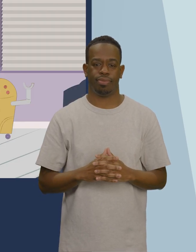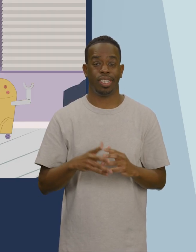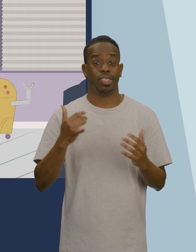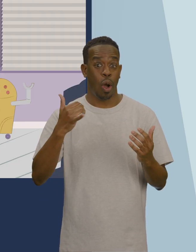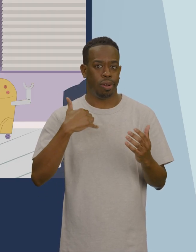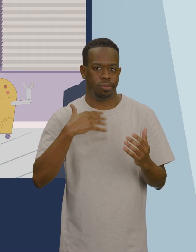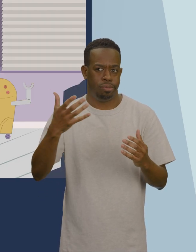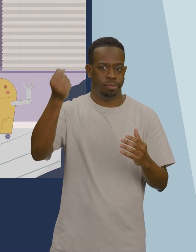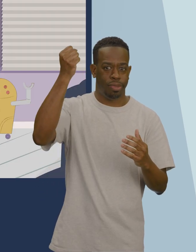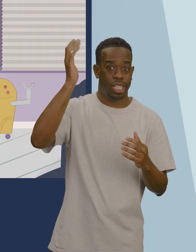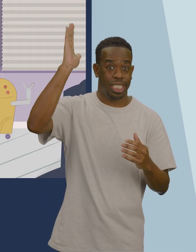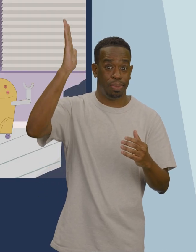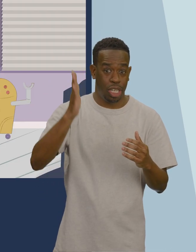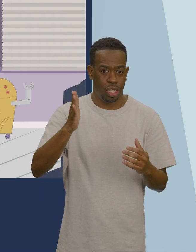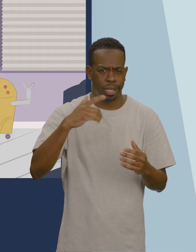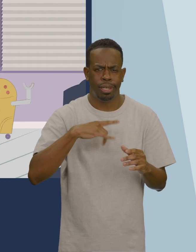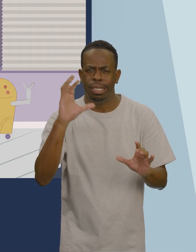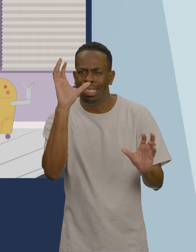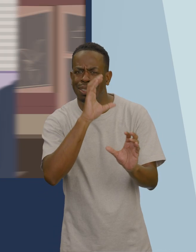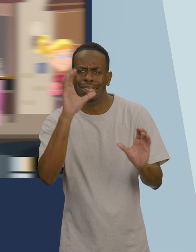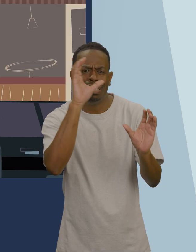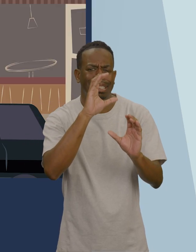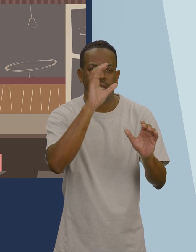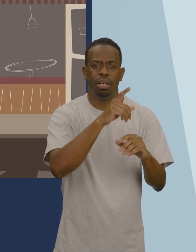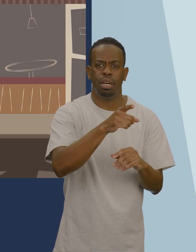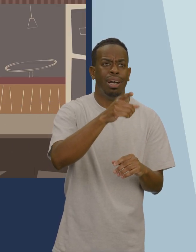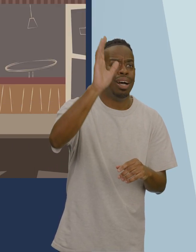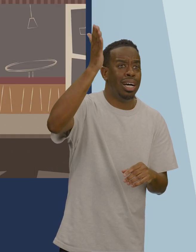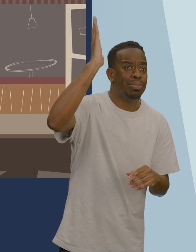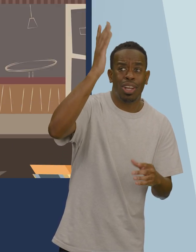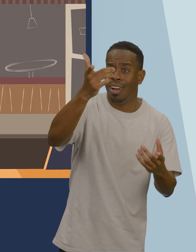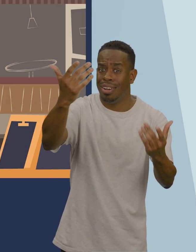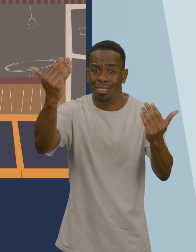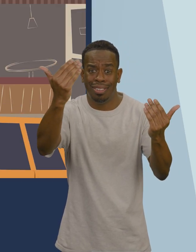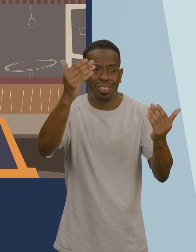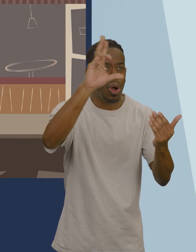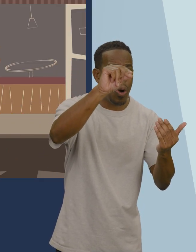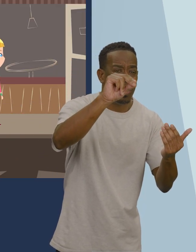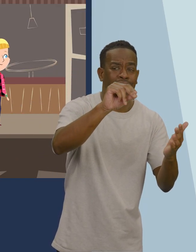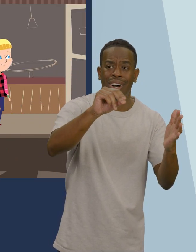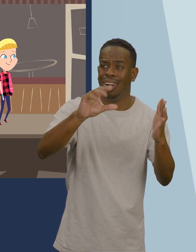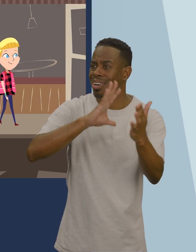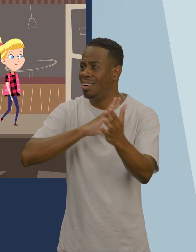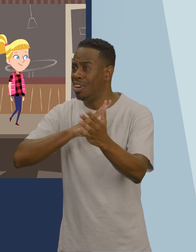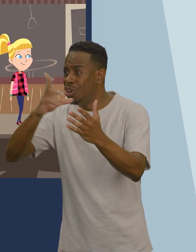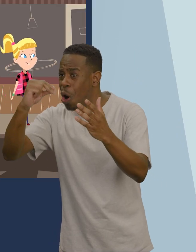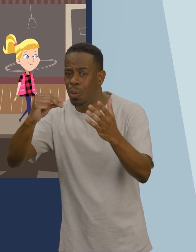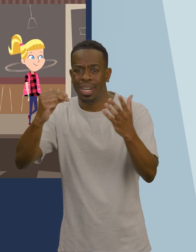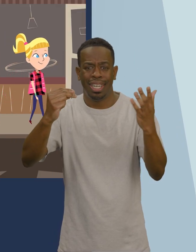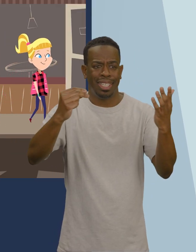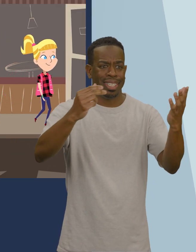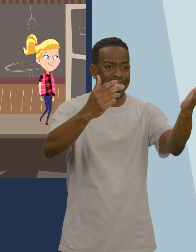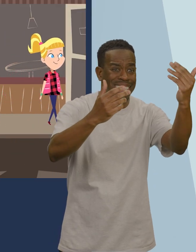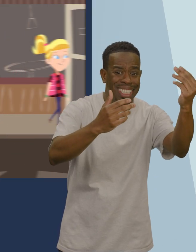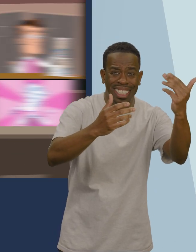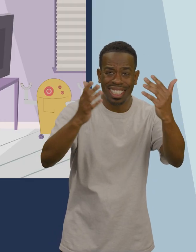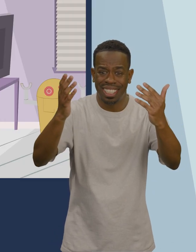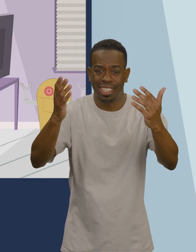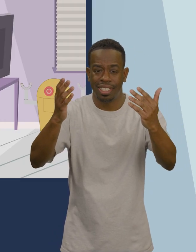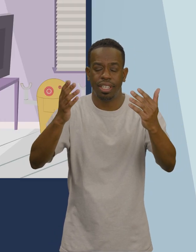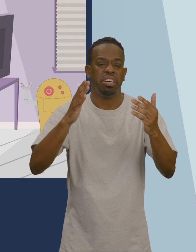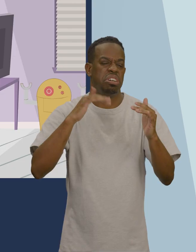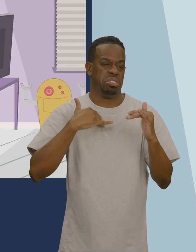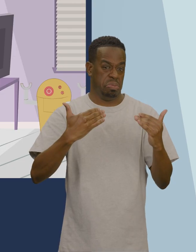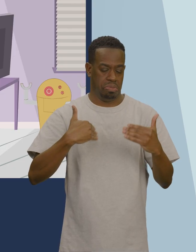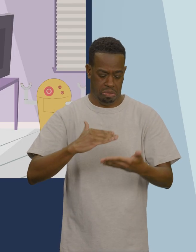Here's a rental speaker I hired from a flyer I found. Public speaker for hire? Nope. Okay. Need a public speaker? Nope. Okay.